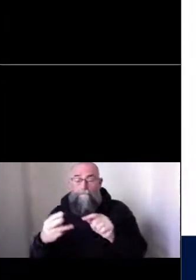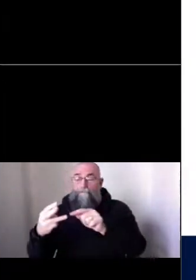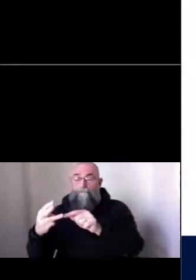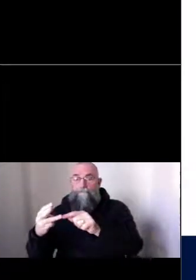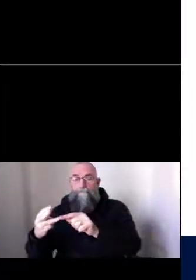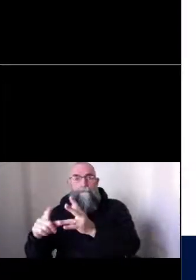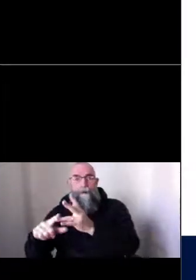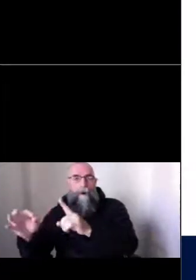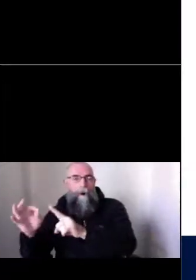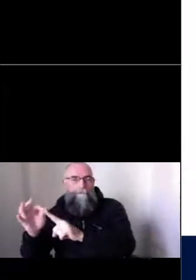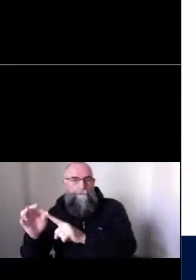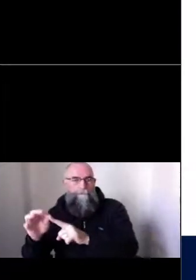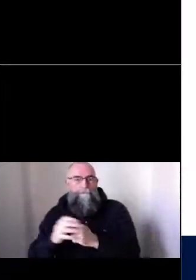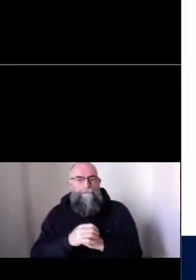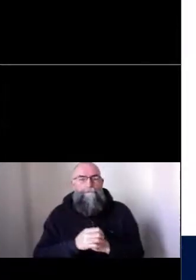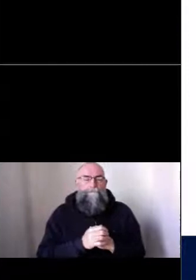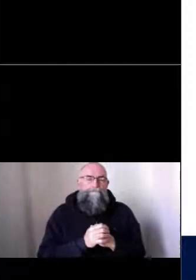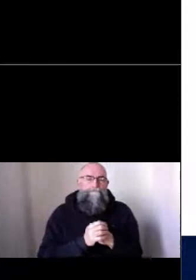Next slide, please.